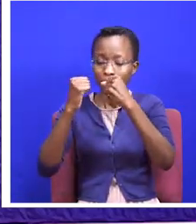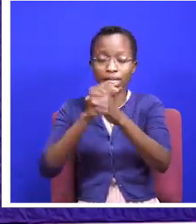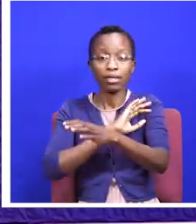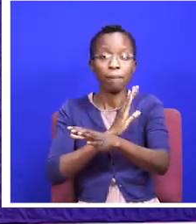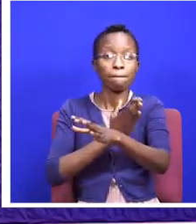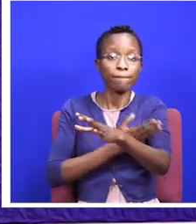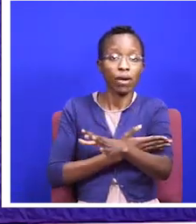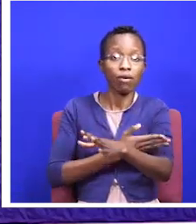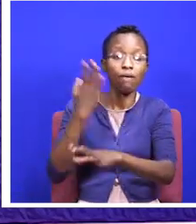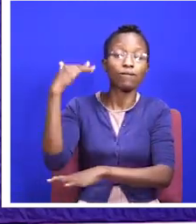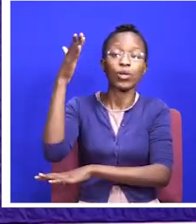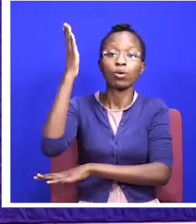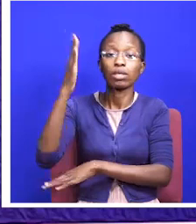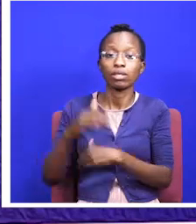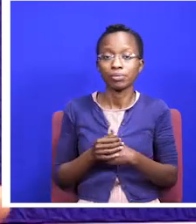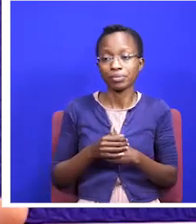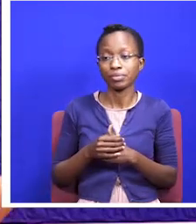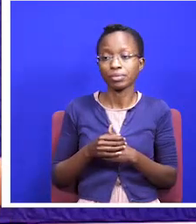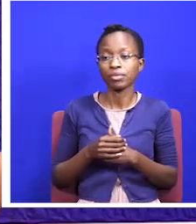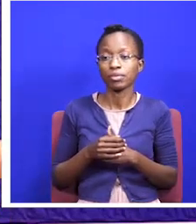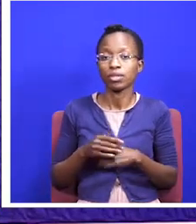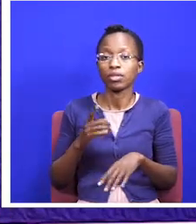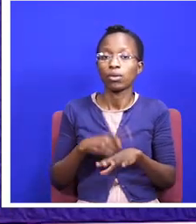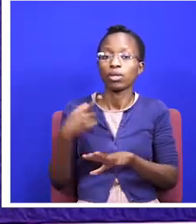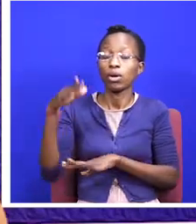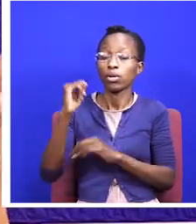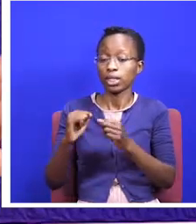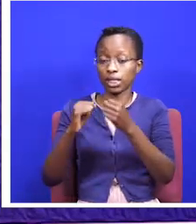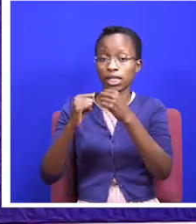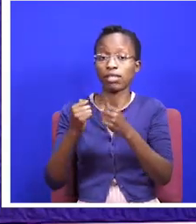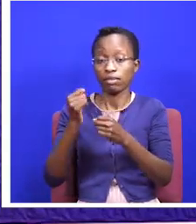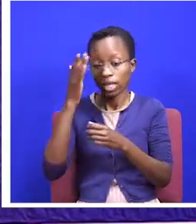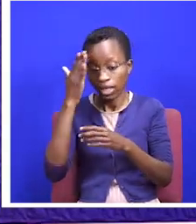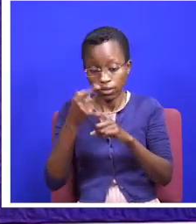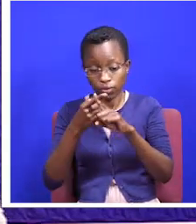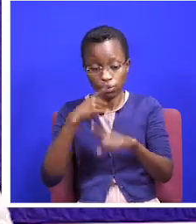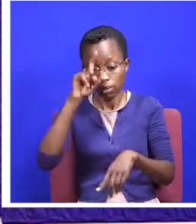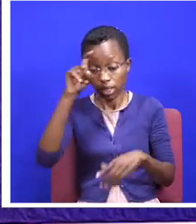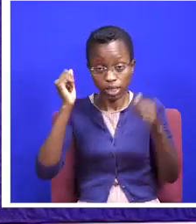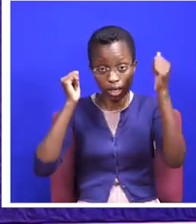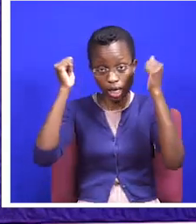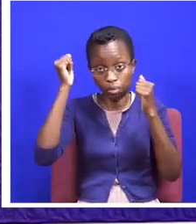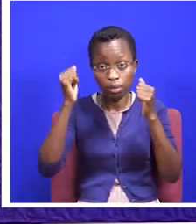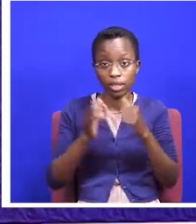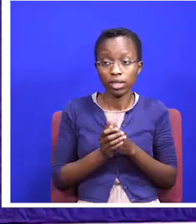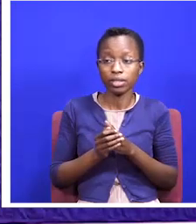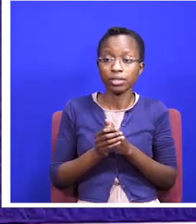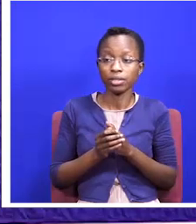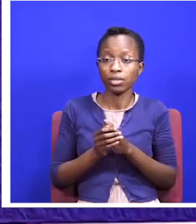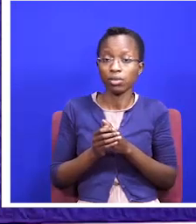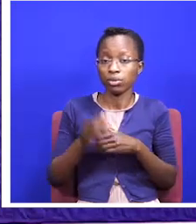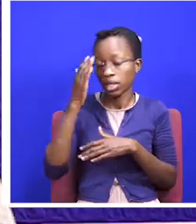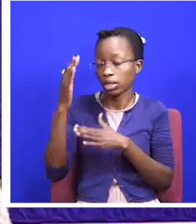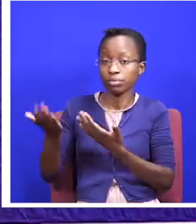and mighty power of El Shaddai when he saved them from the Egyptian army. And